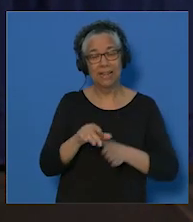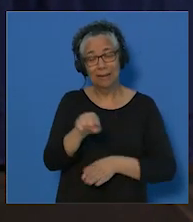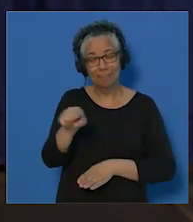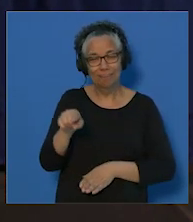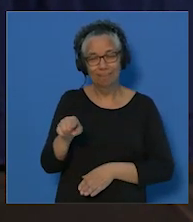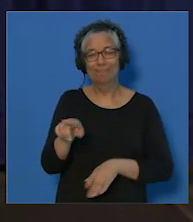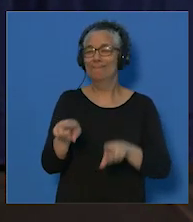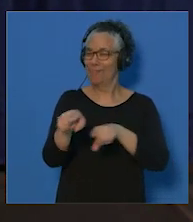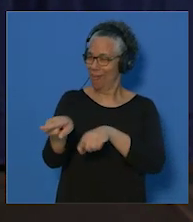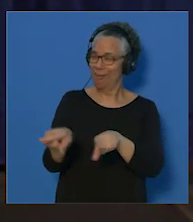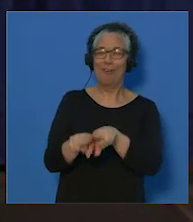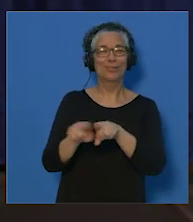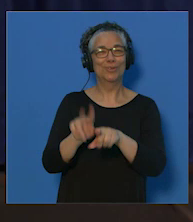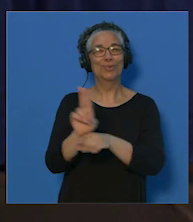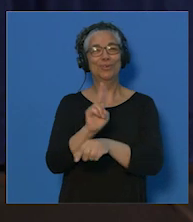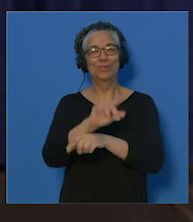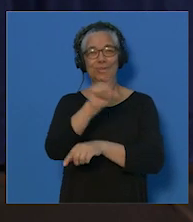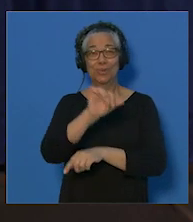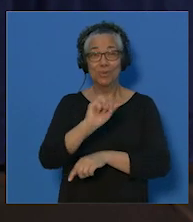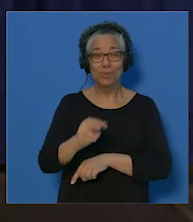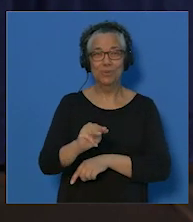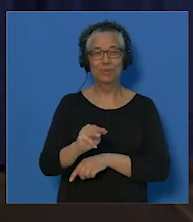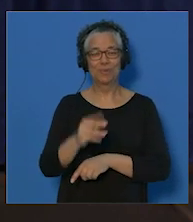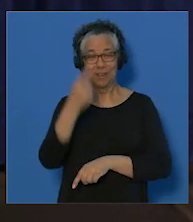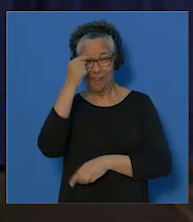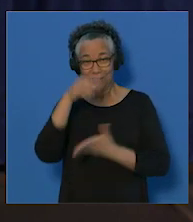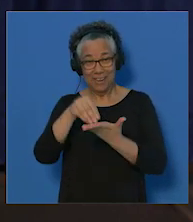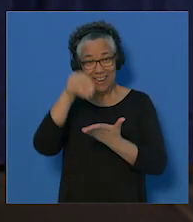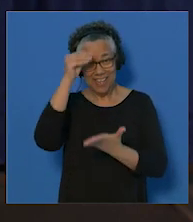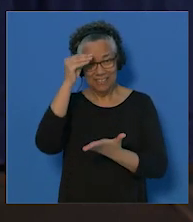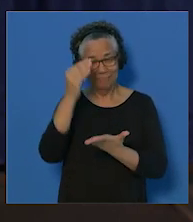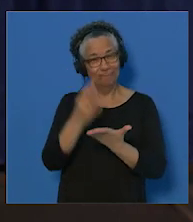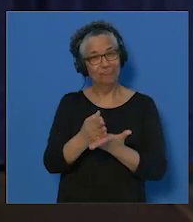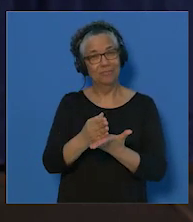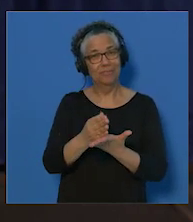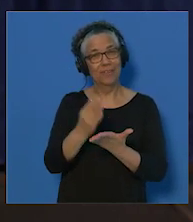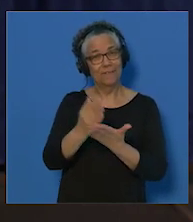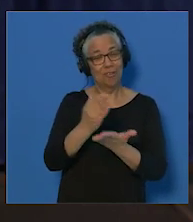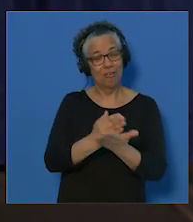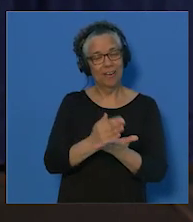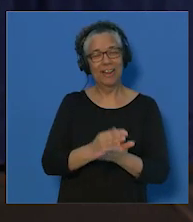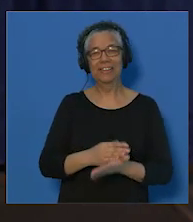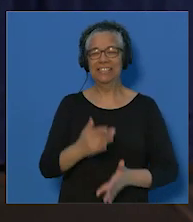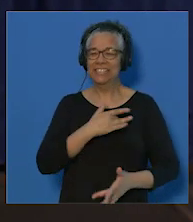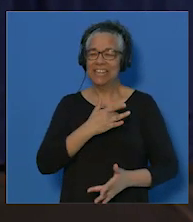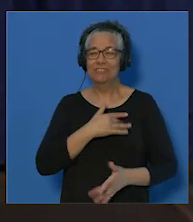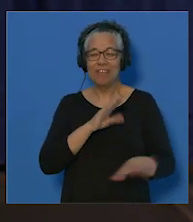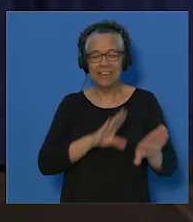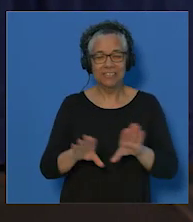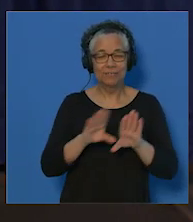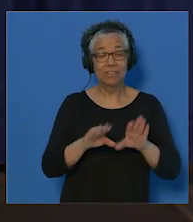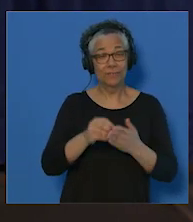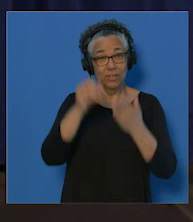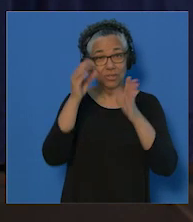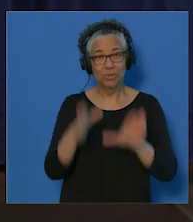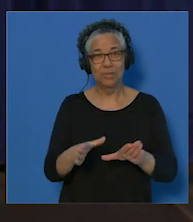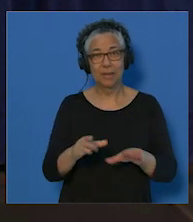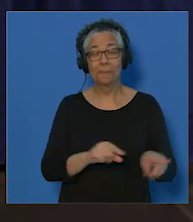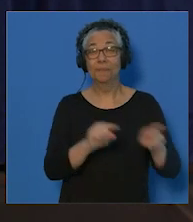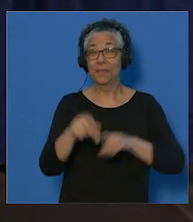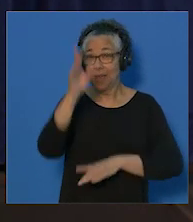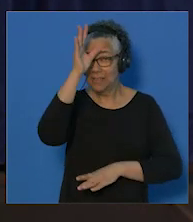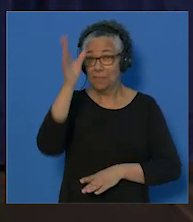using Zoom to provide interactive lessons and appropriate sensory activities for our students. As parents adjust to the